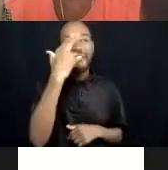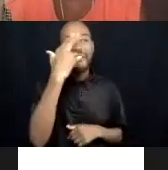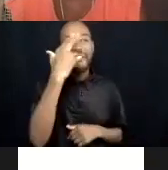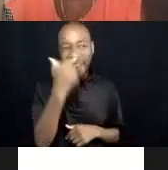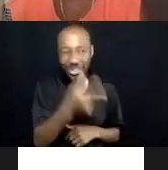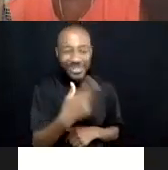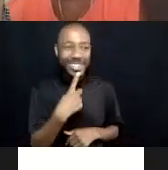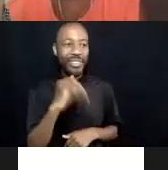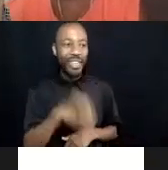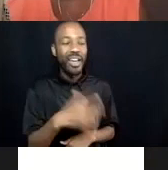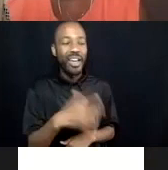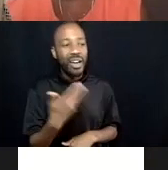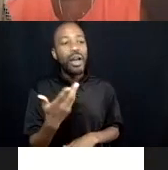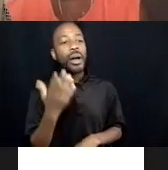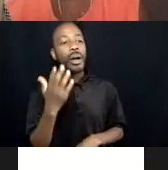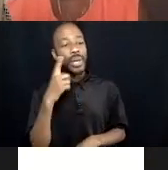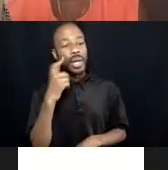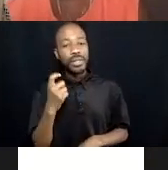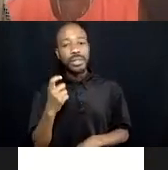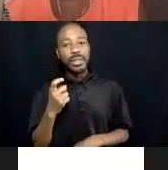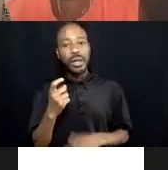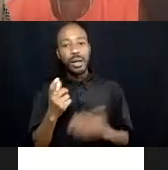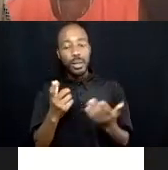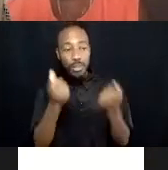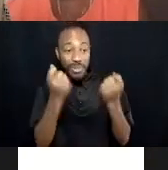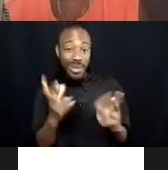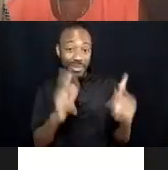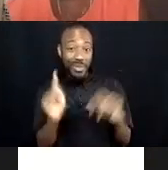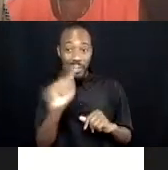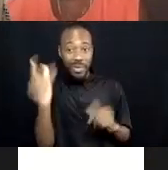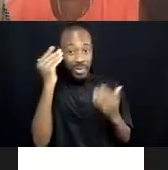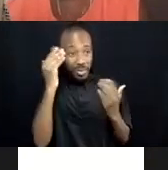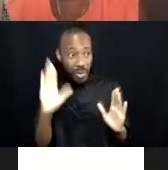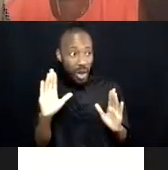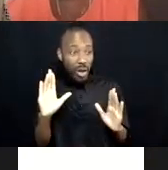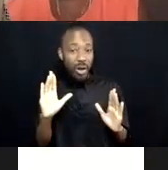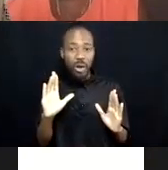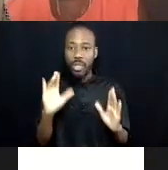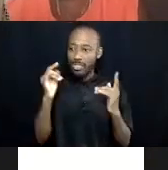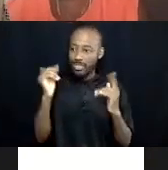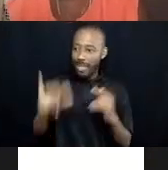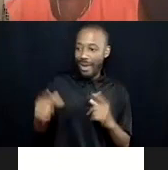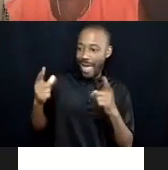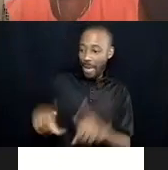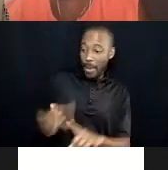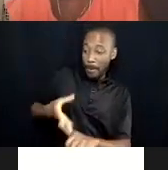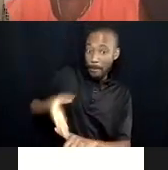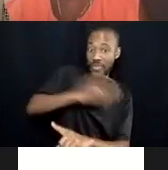that, because a lot of people don't know a lot of the details that happened before the incident.